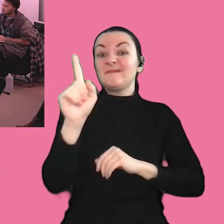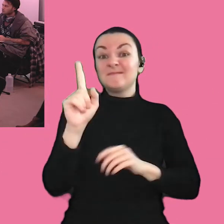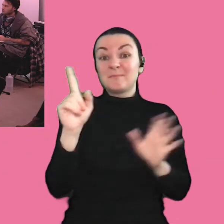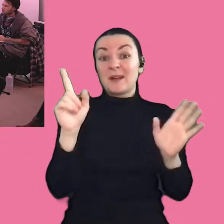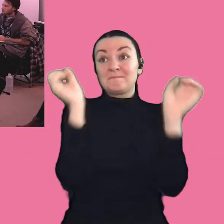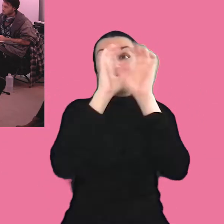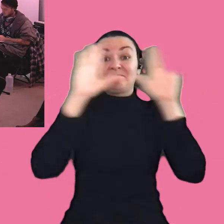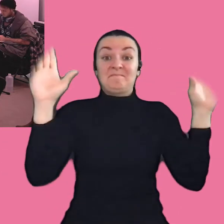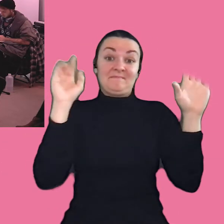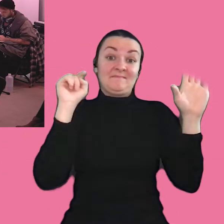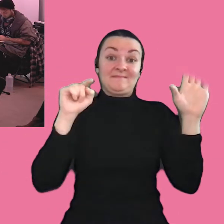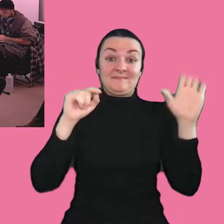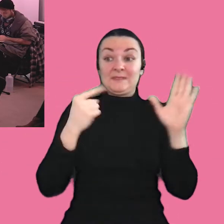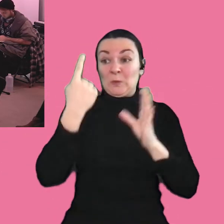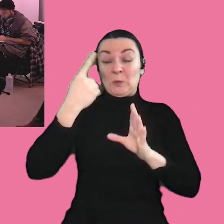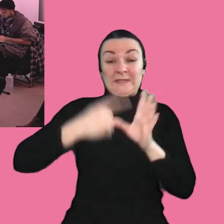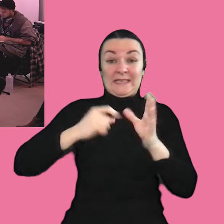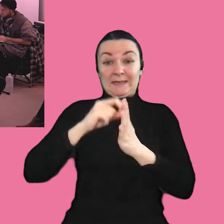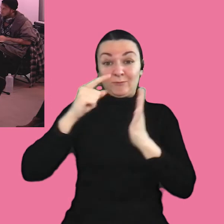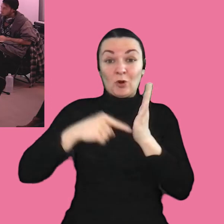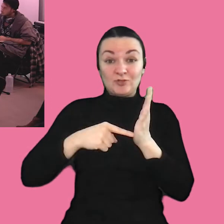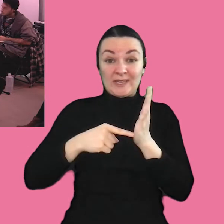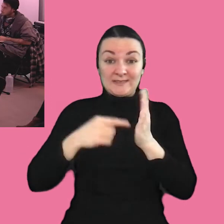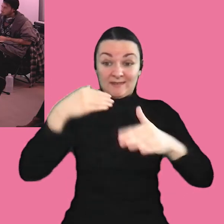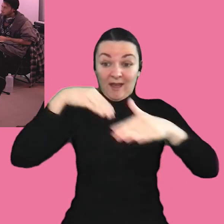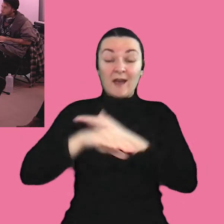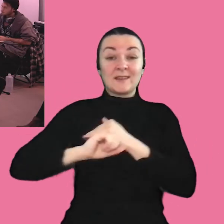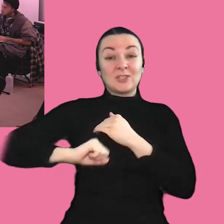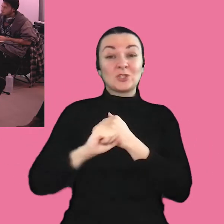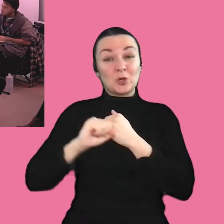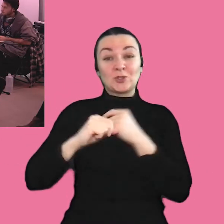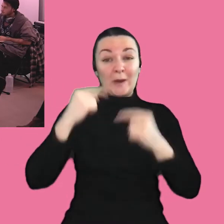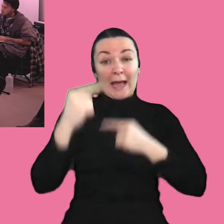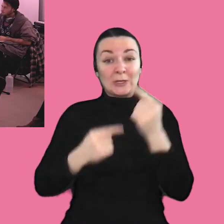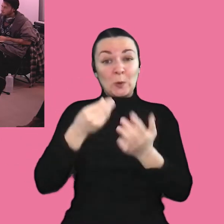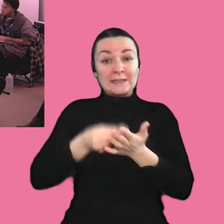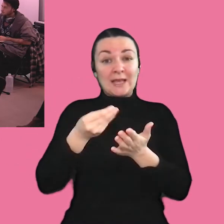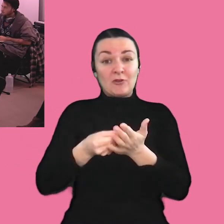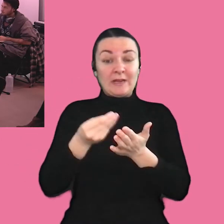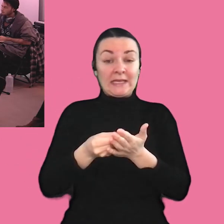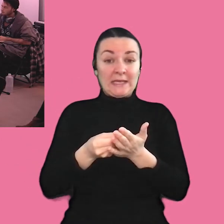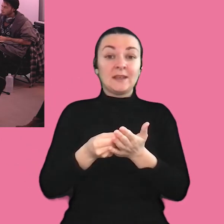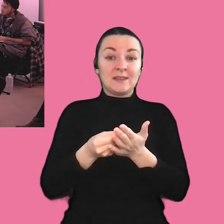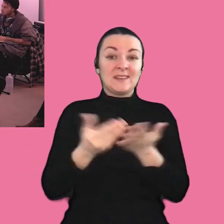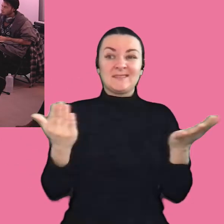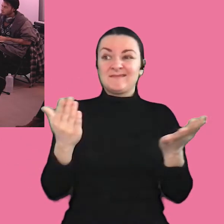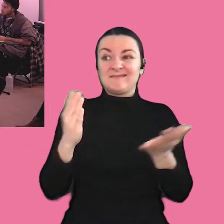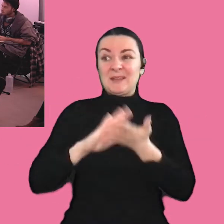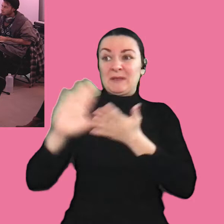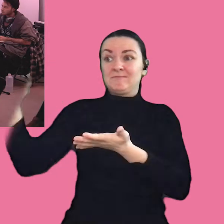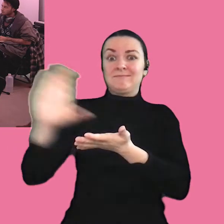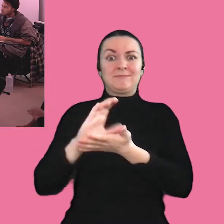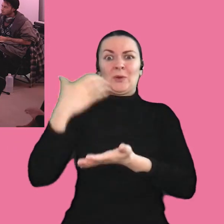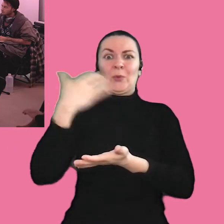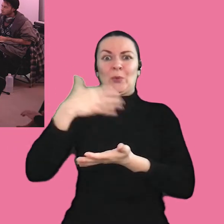in the grand scheme of things, for a year-long project, it's actually less than the Scottish annual salary. So it's